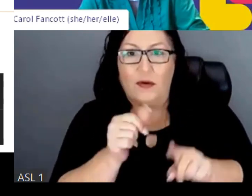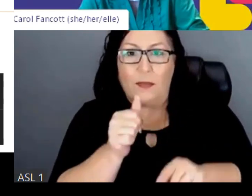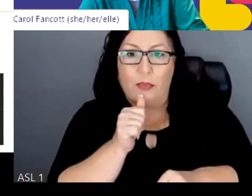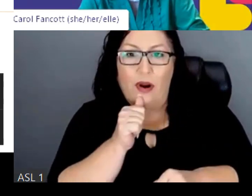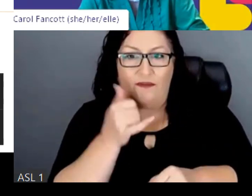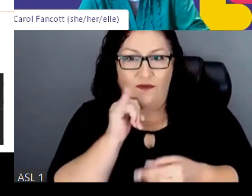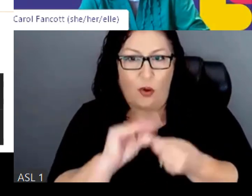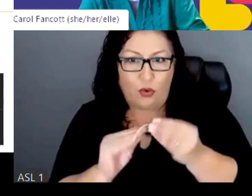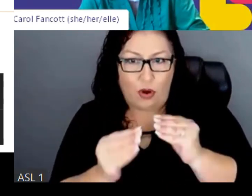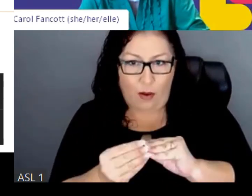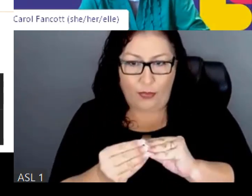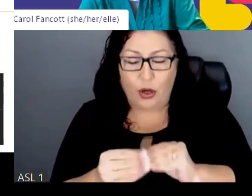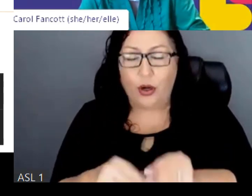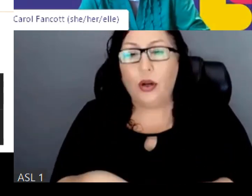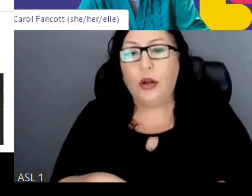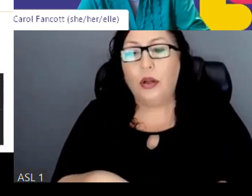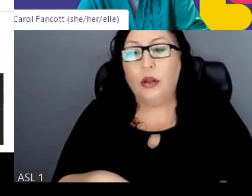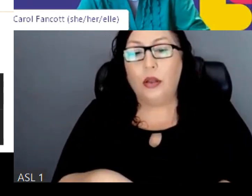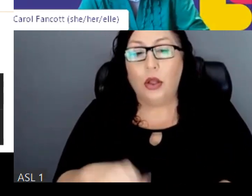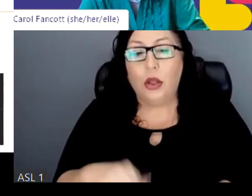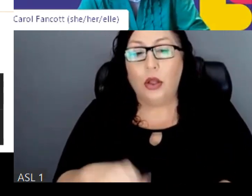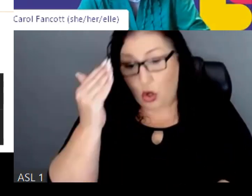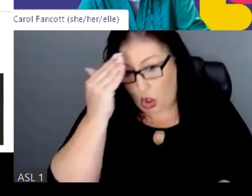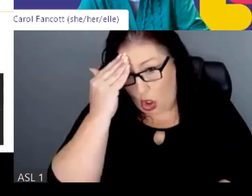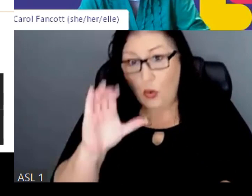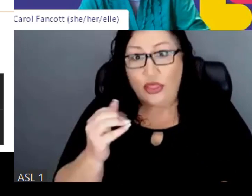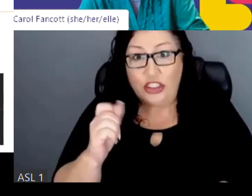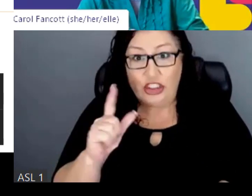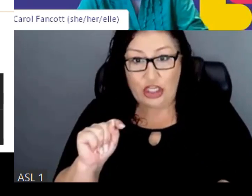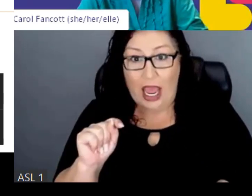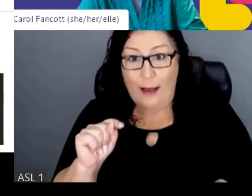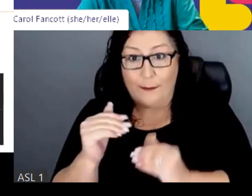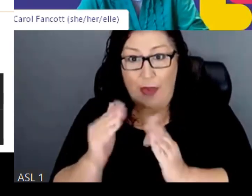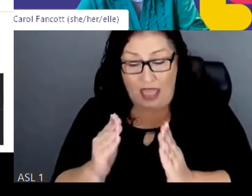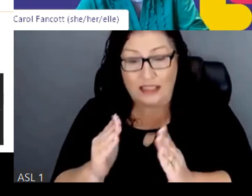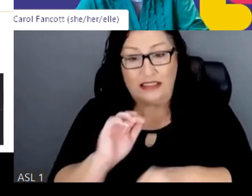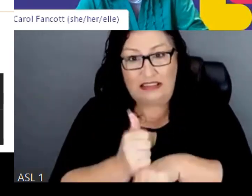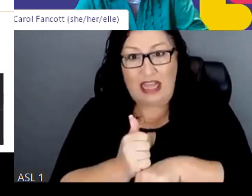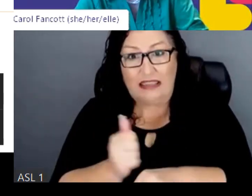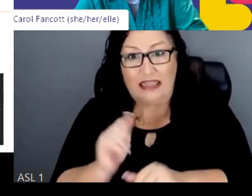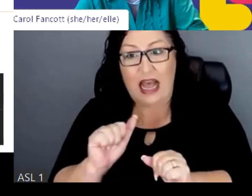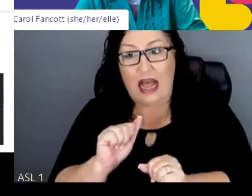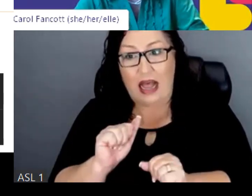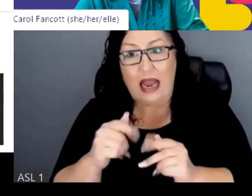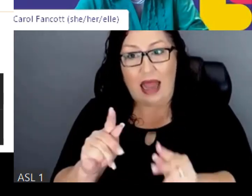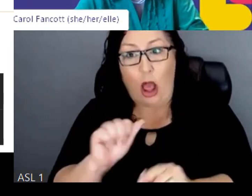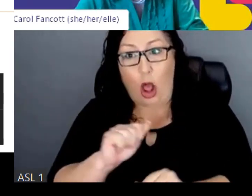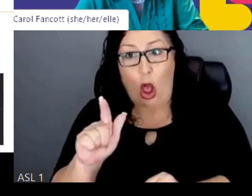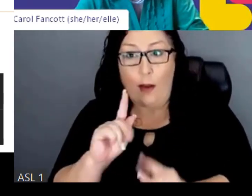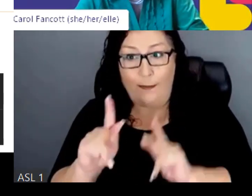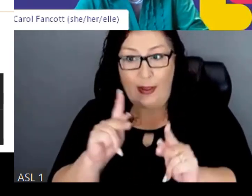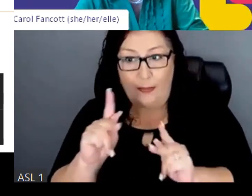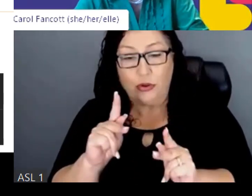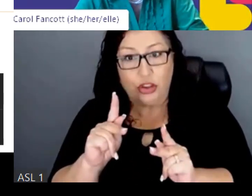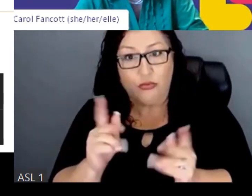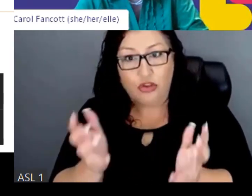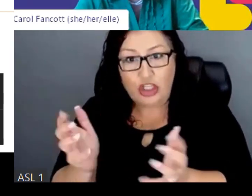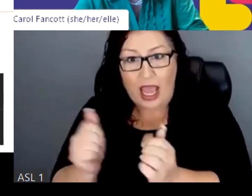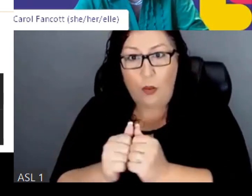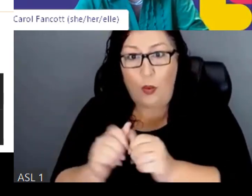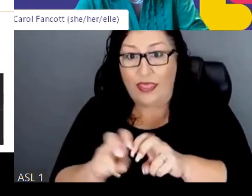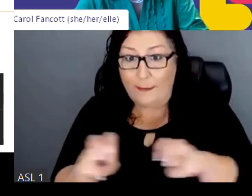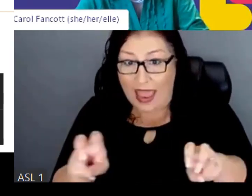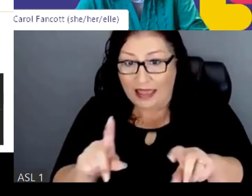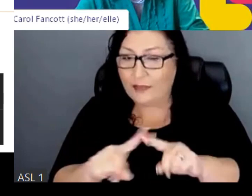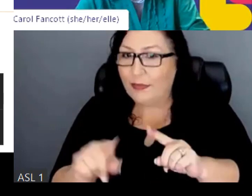returned from a private number. You will note that the chat box has been set to allow all participants to chat with our